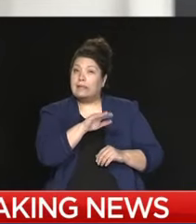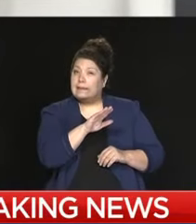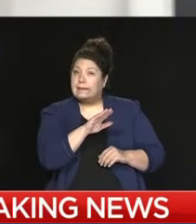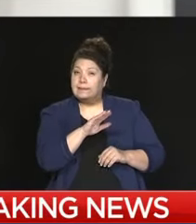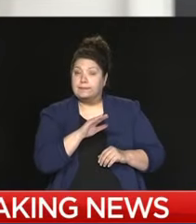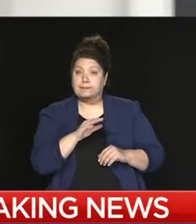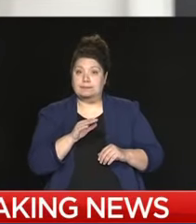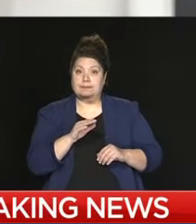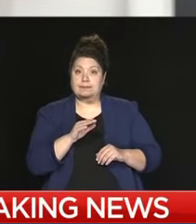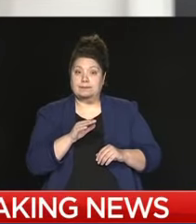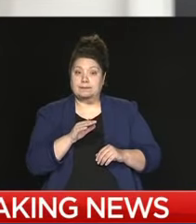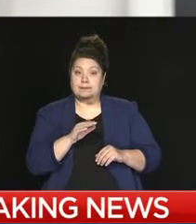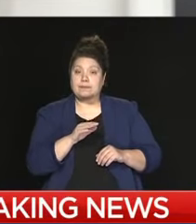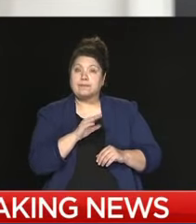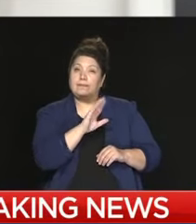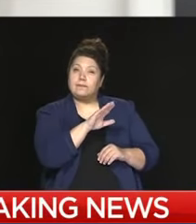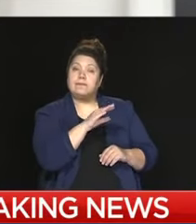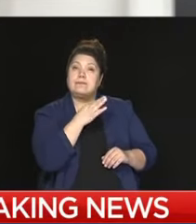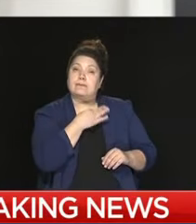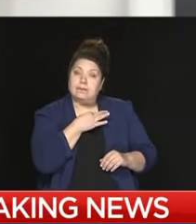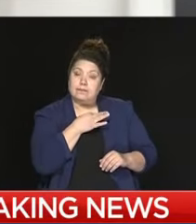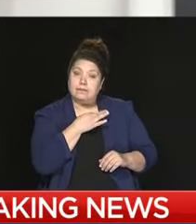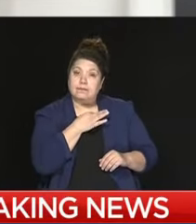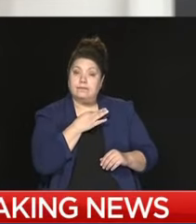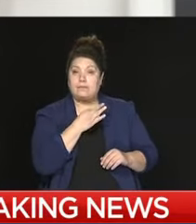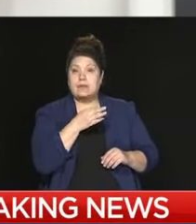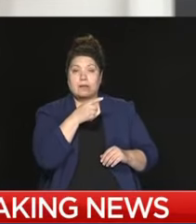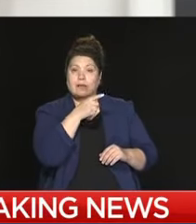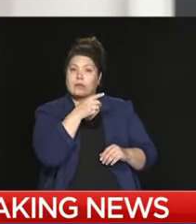Yes, a follow-up question. I'd like to hear you speak to